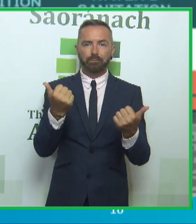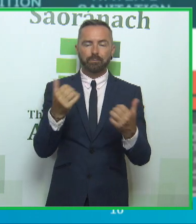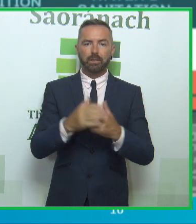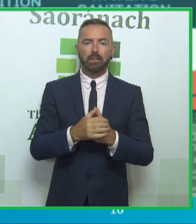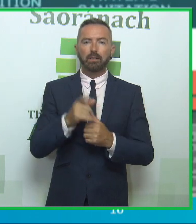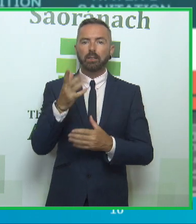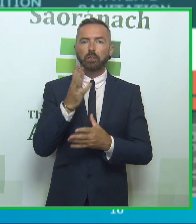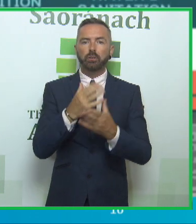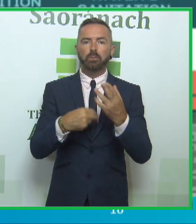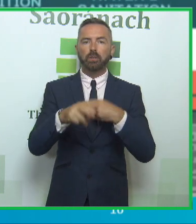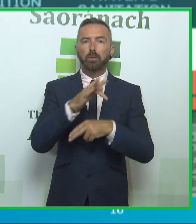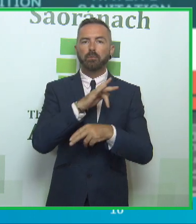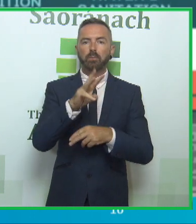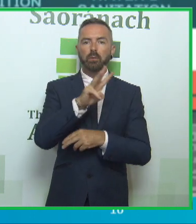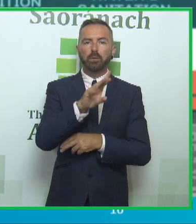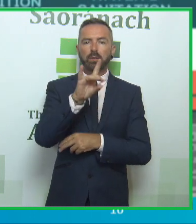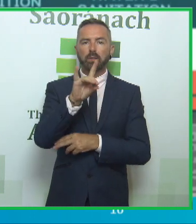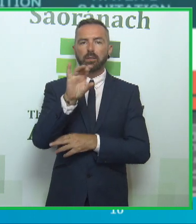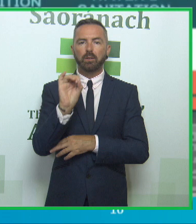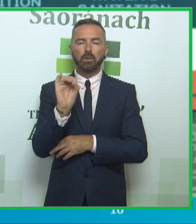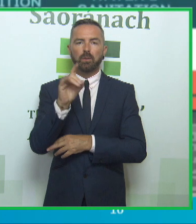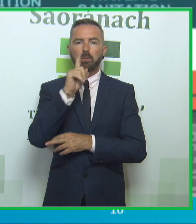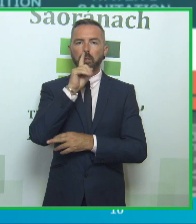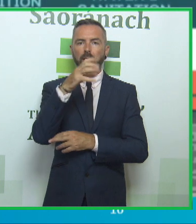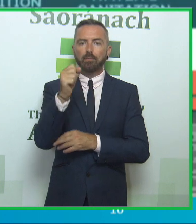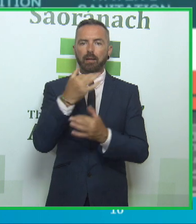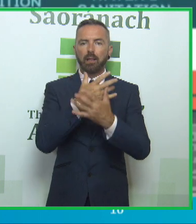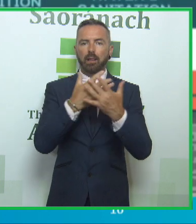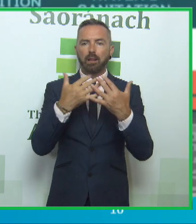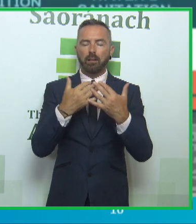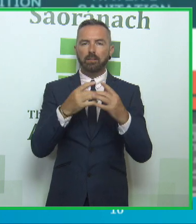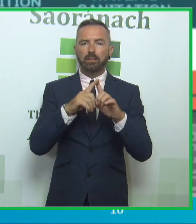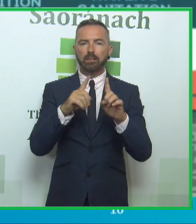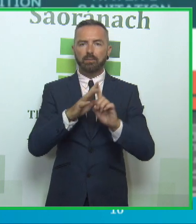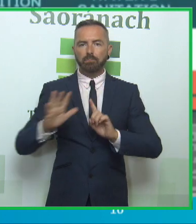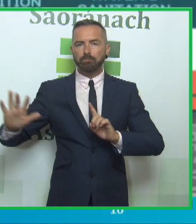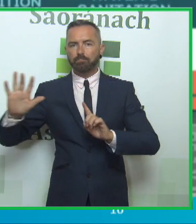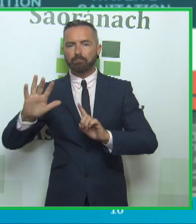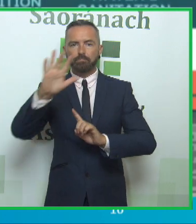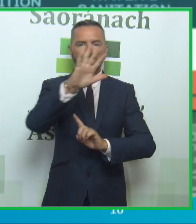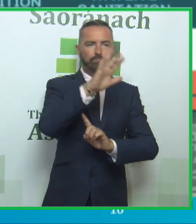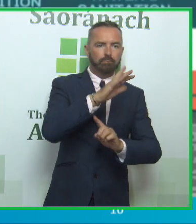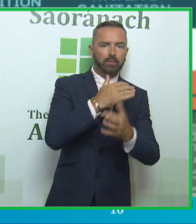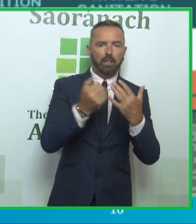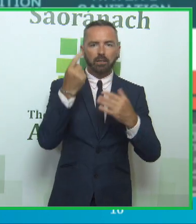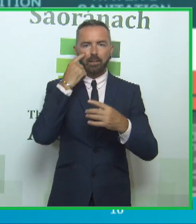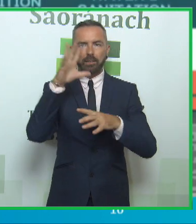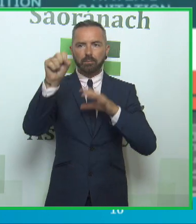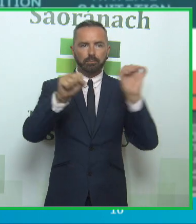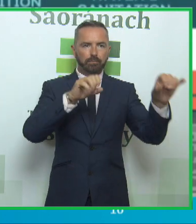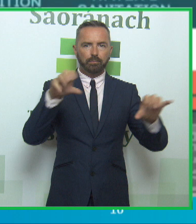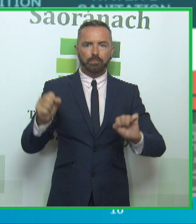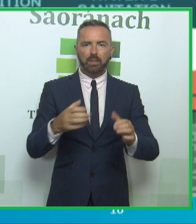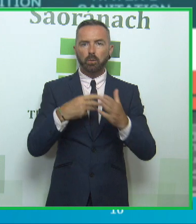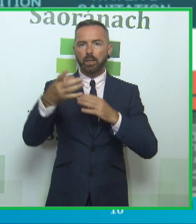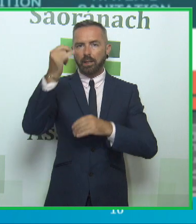was born out of the WHO, but we have lots of jurisdictions, lots of evidence showing that when we have